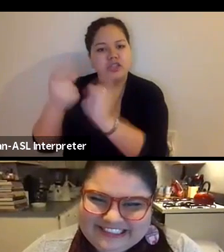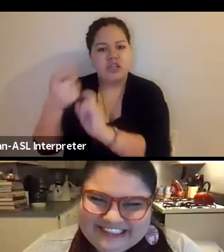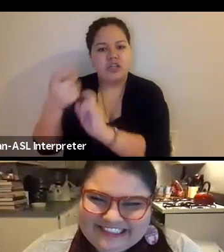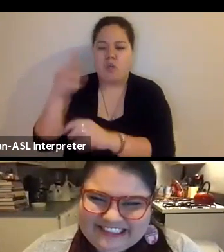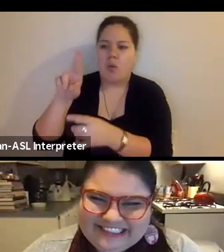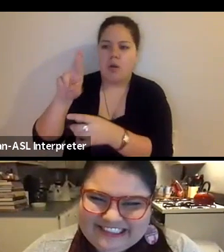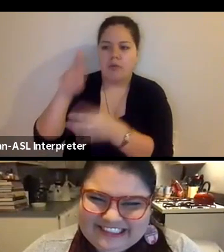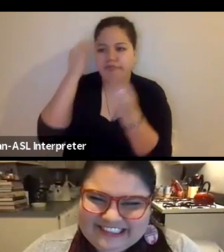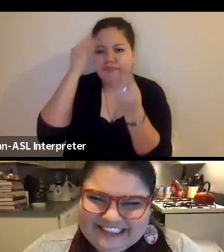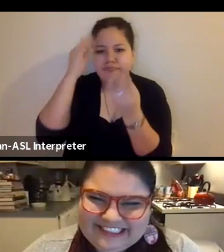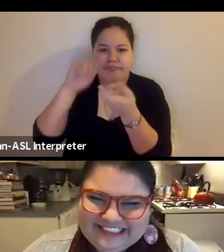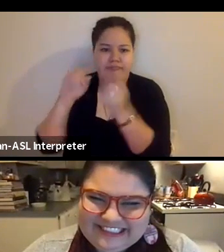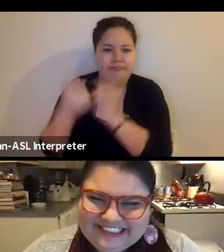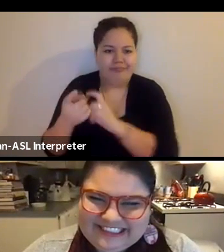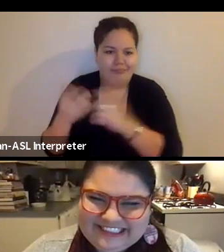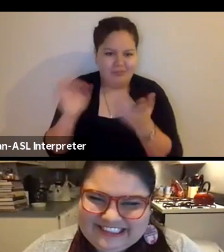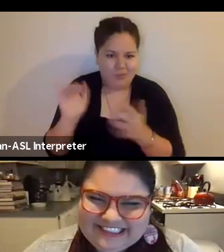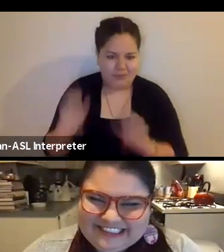Check.